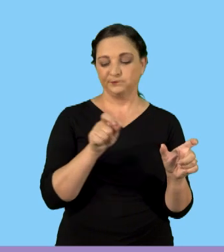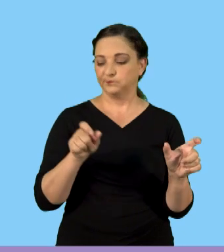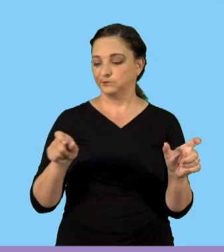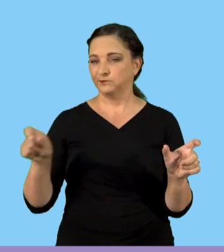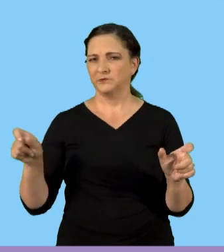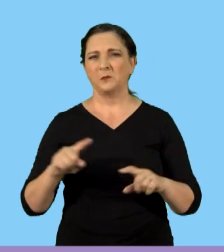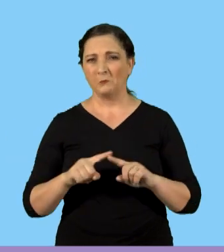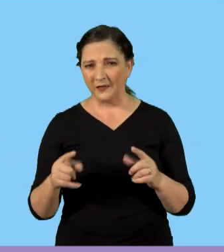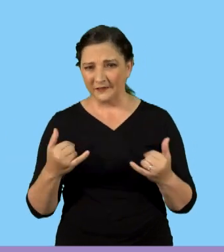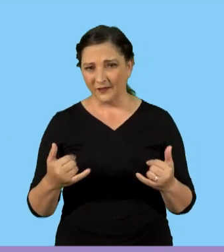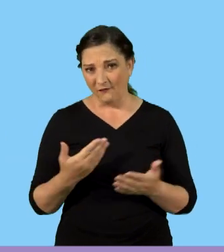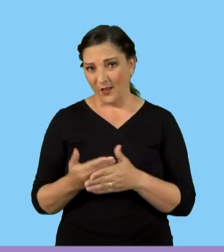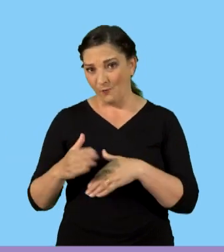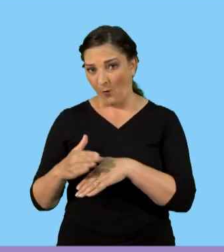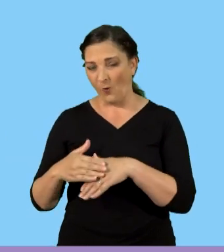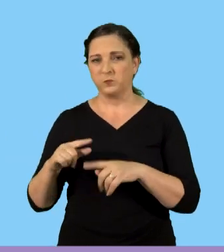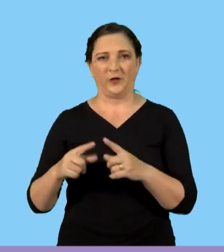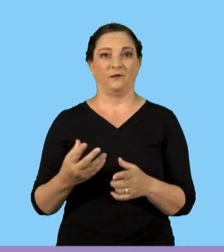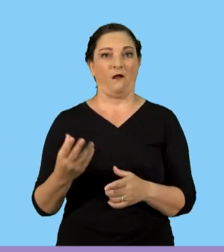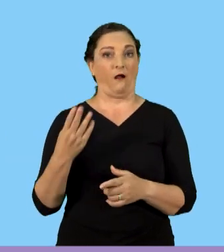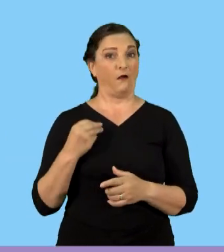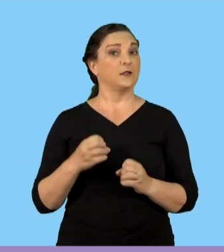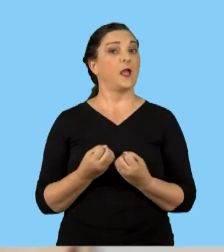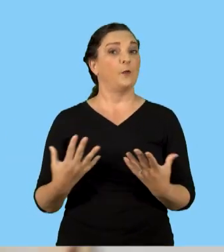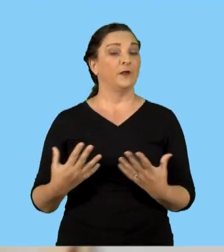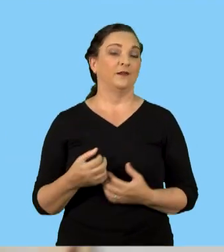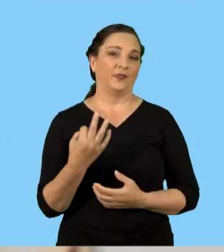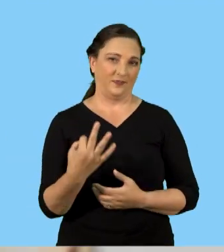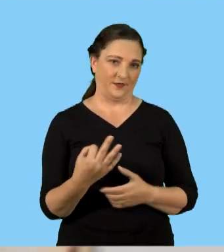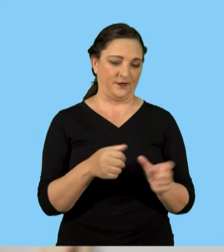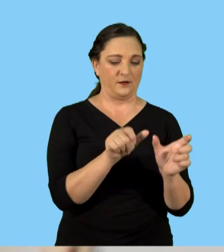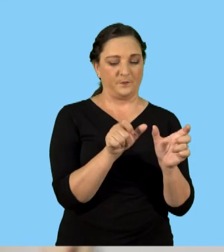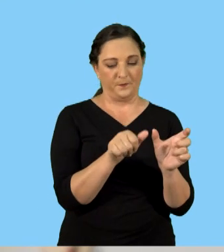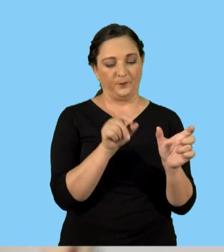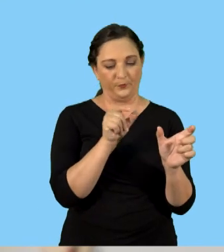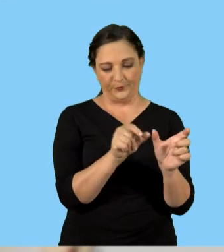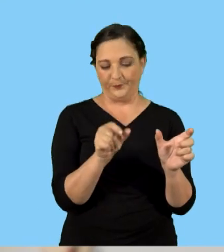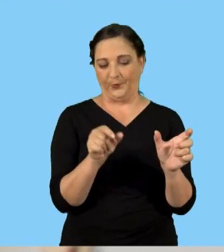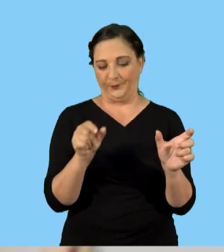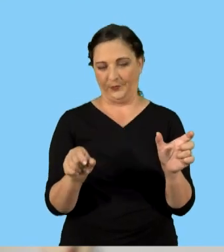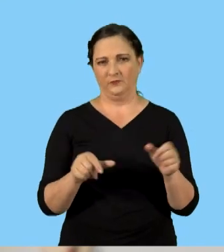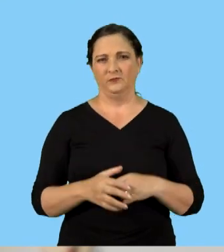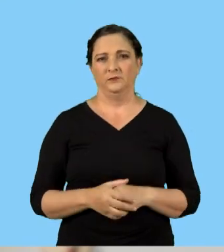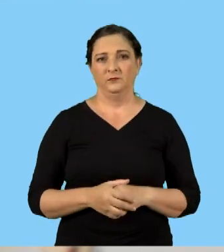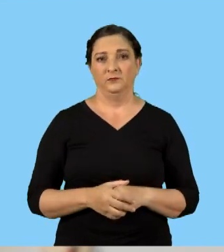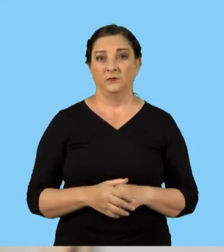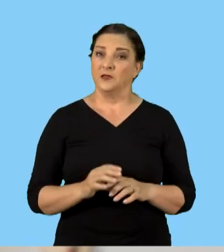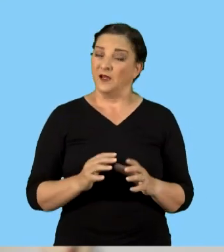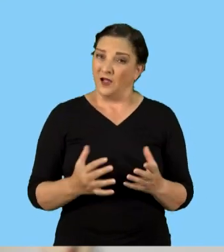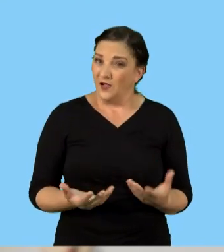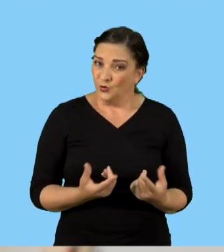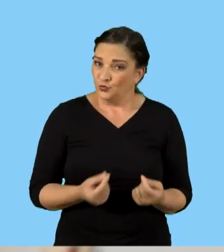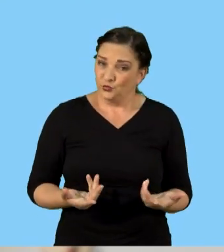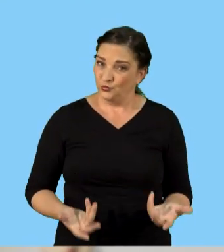can continue, but we've only been asked for the next 3 terms. Now, how did we get the next 3 terms, or how did we